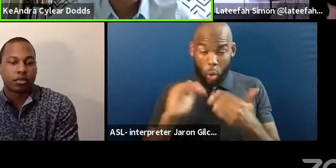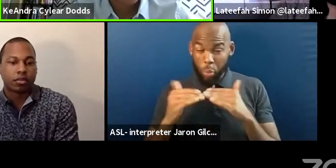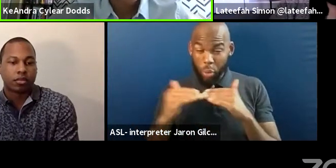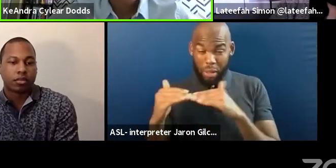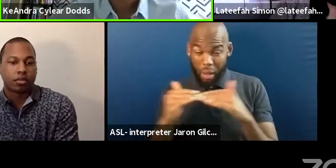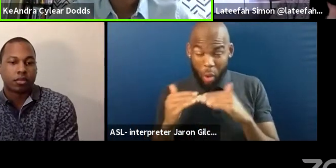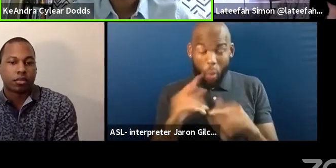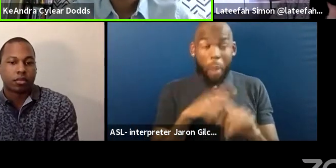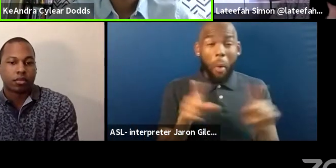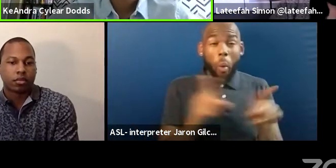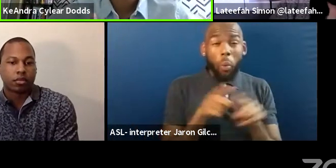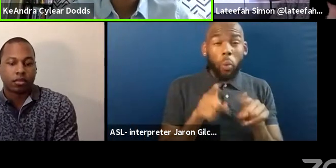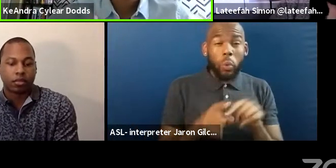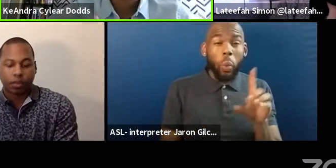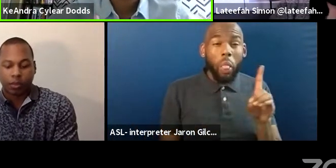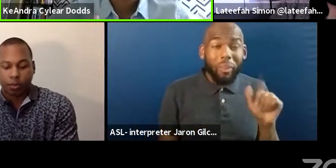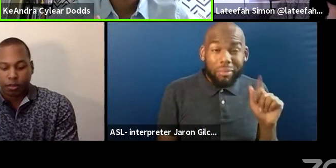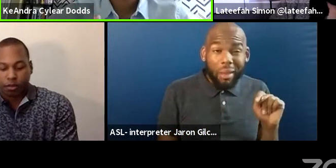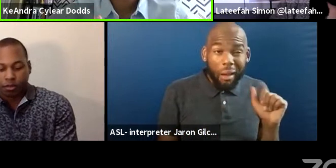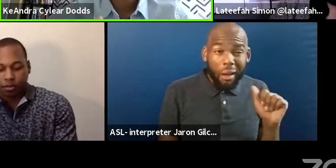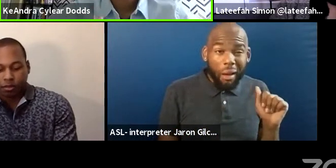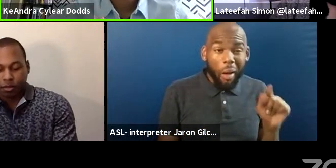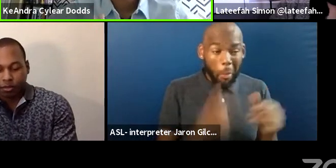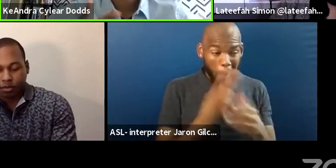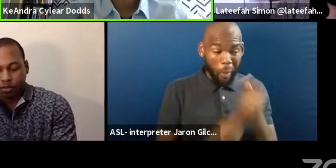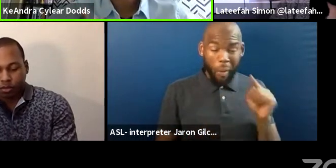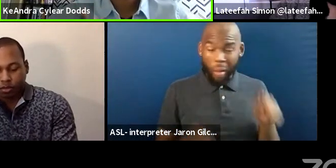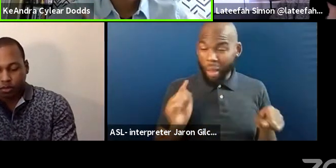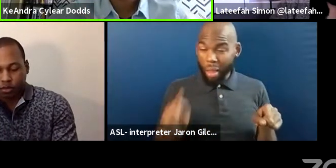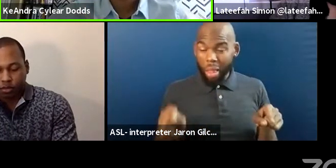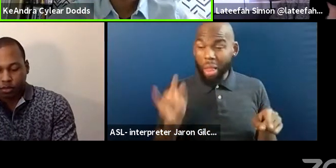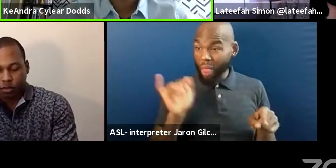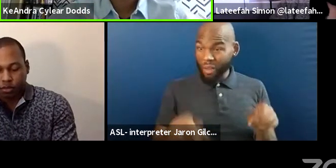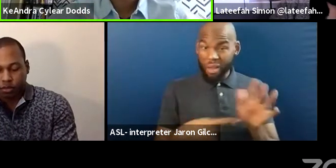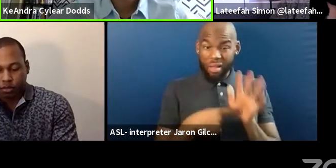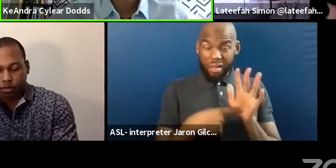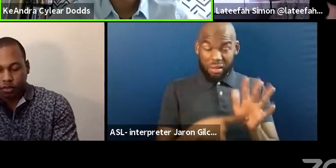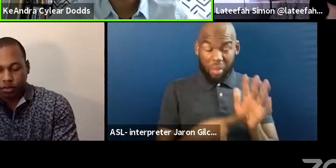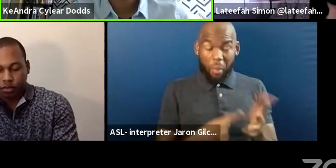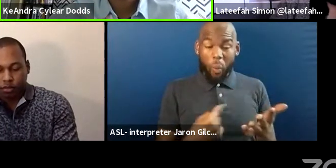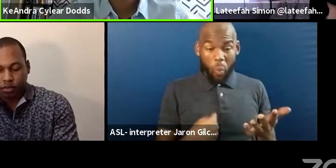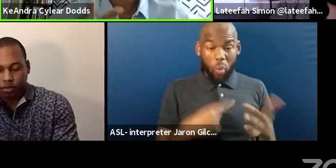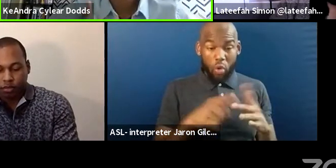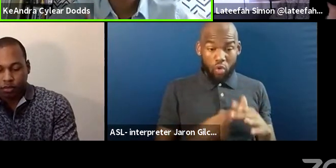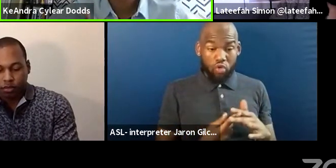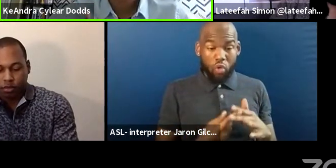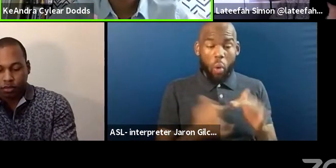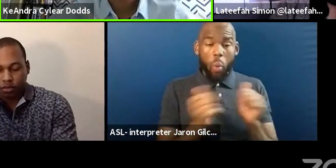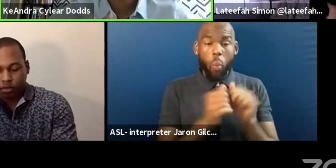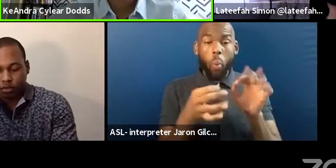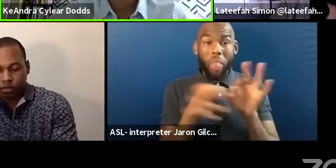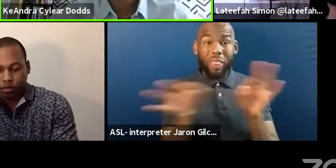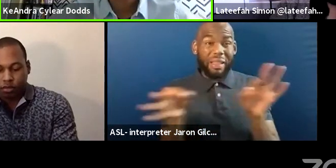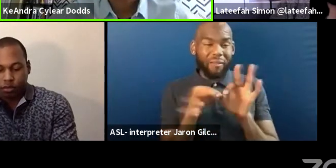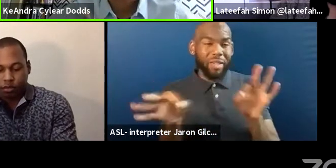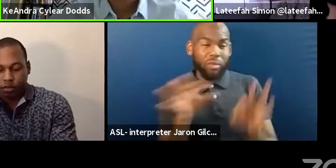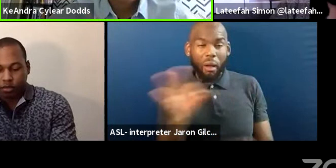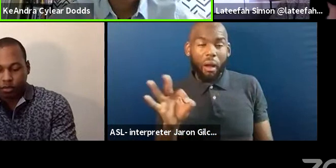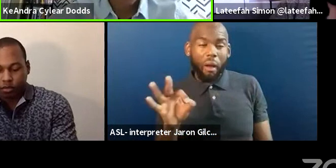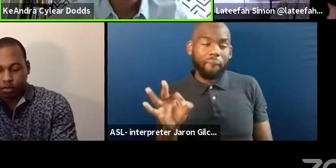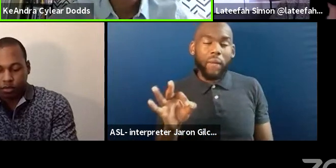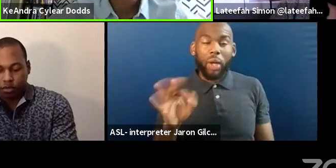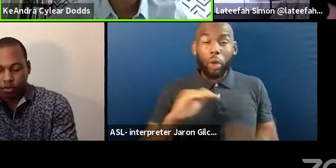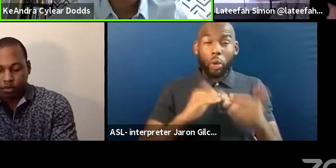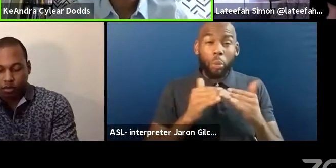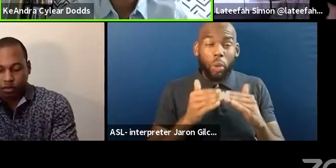we're looking at? And so it was one example where, we started off with a definition for high need communities based on income, race, and